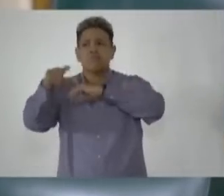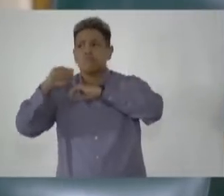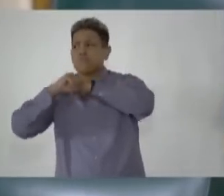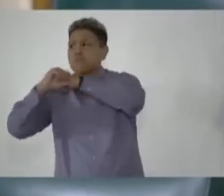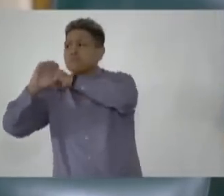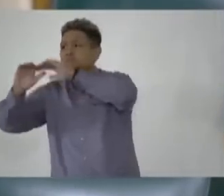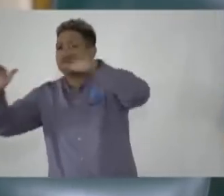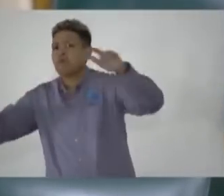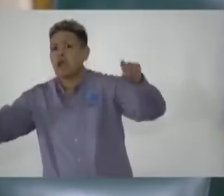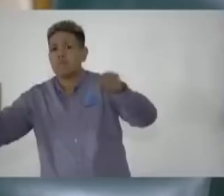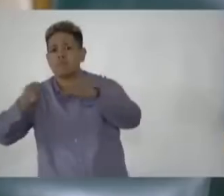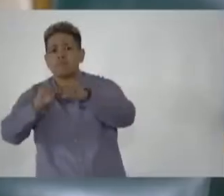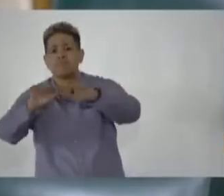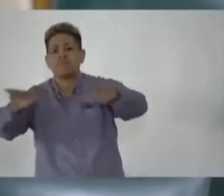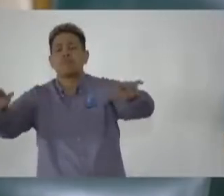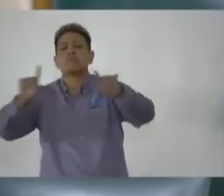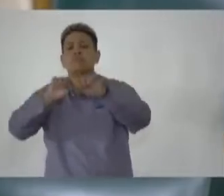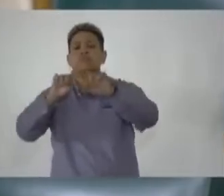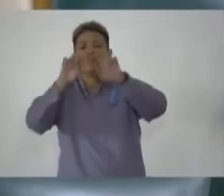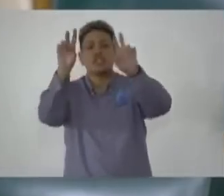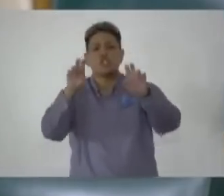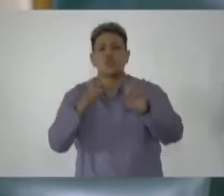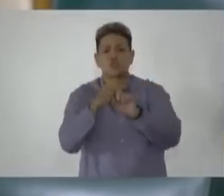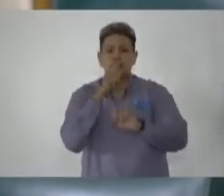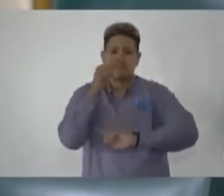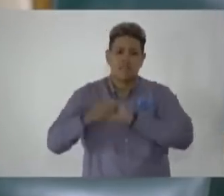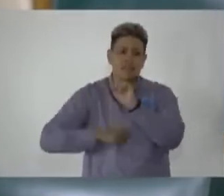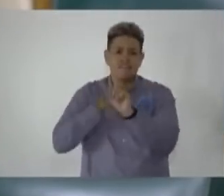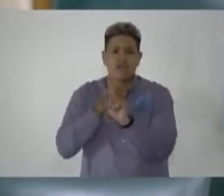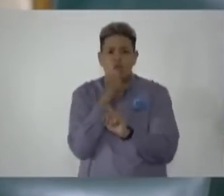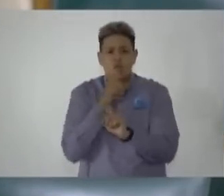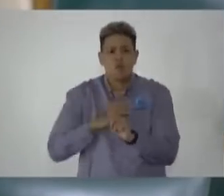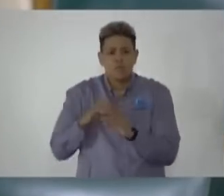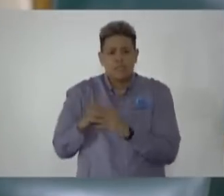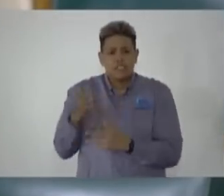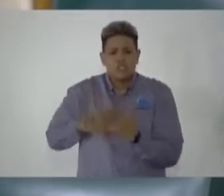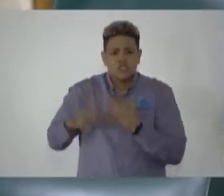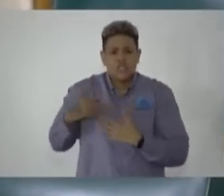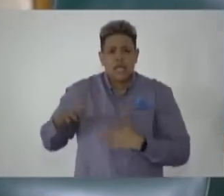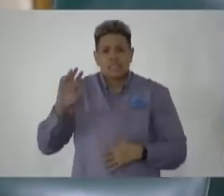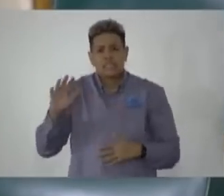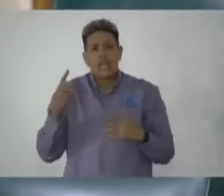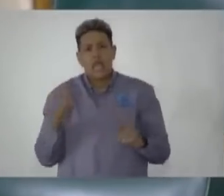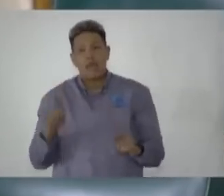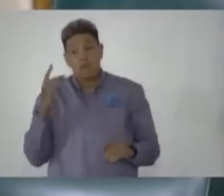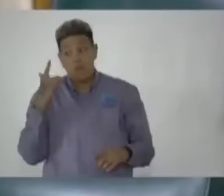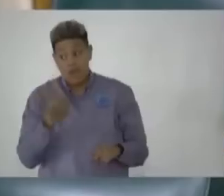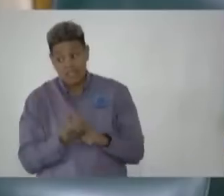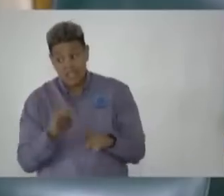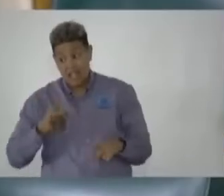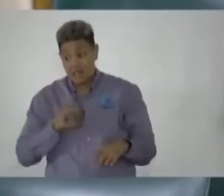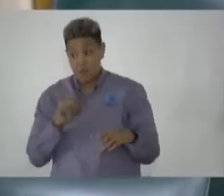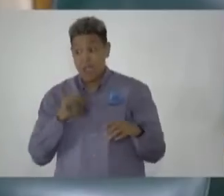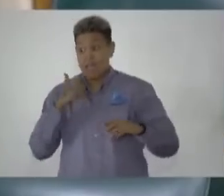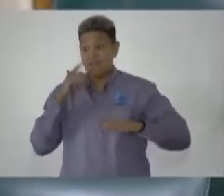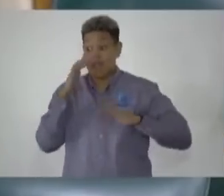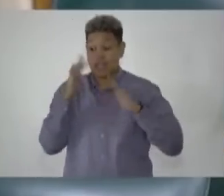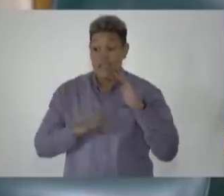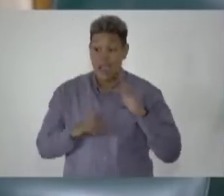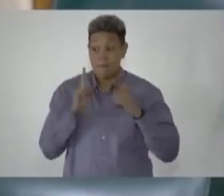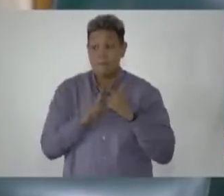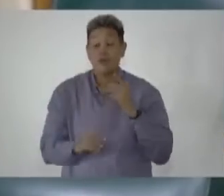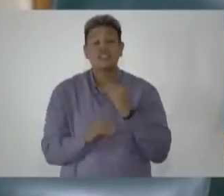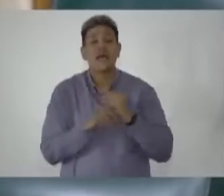campaign around issues that affect women in society. Because we have a gap and